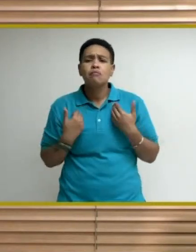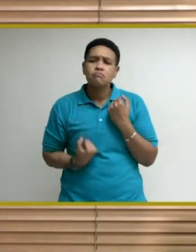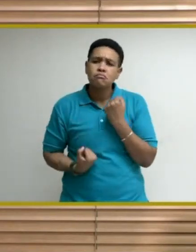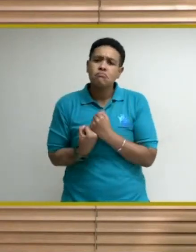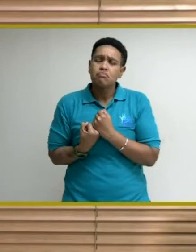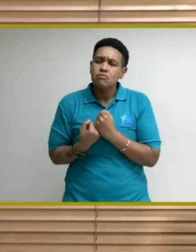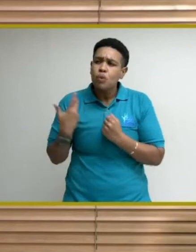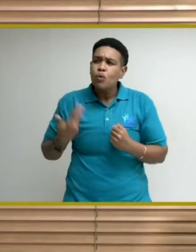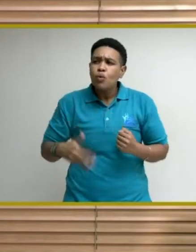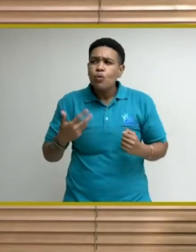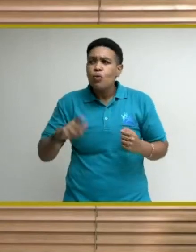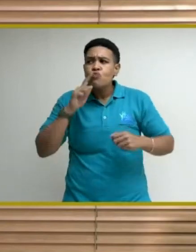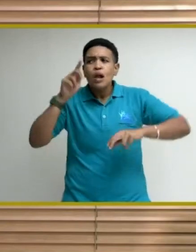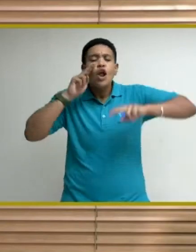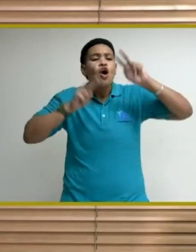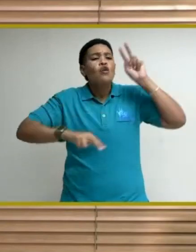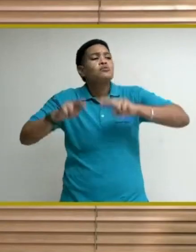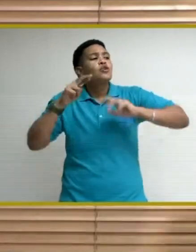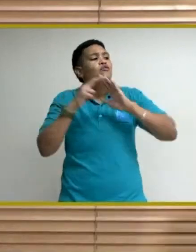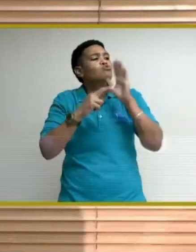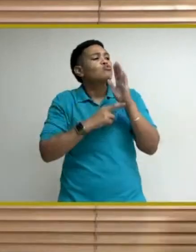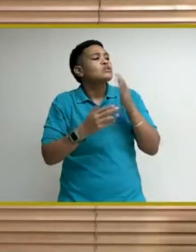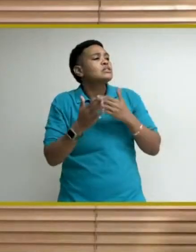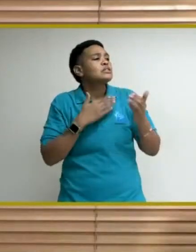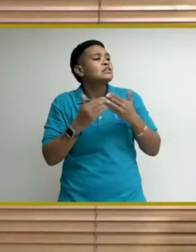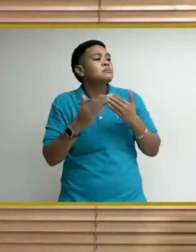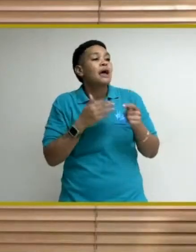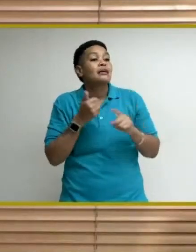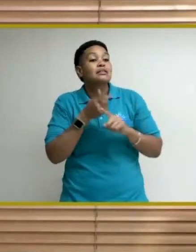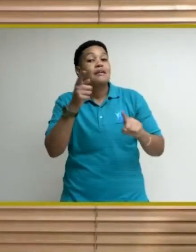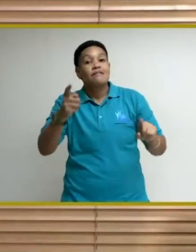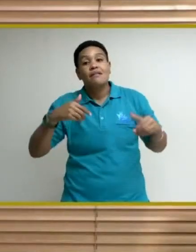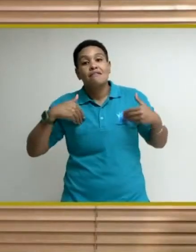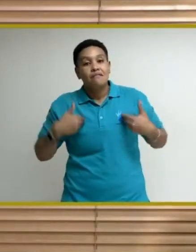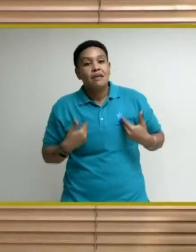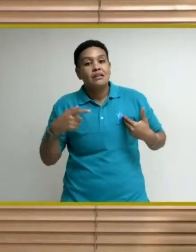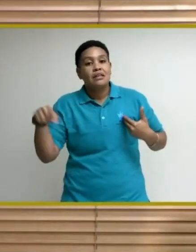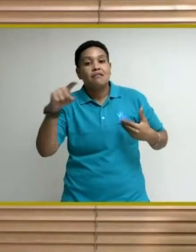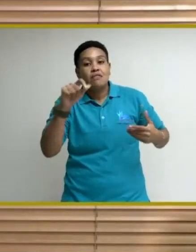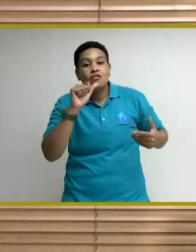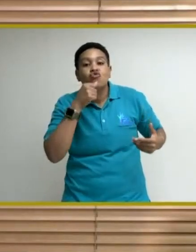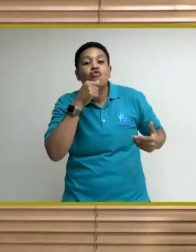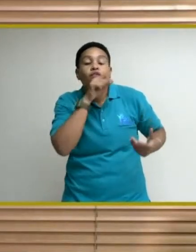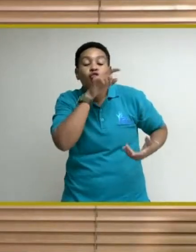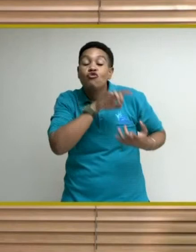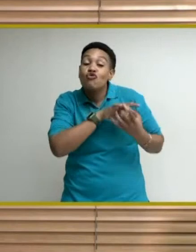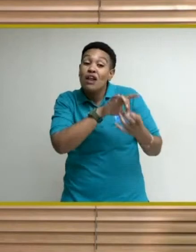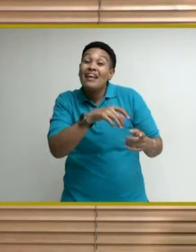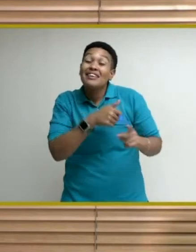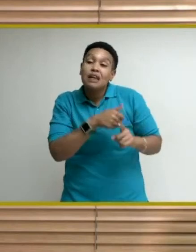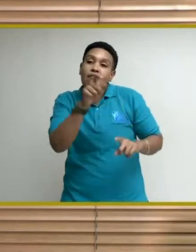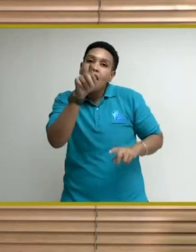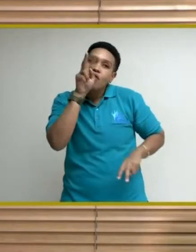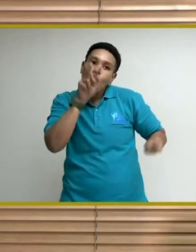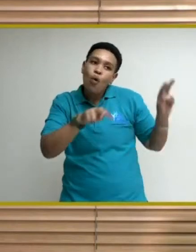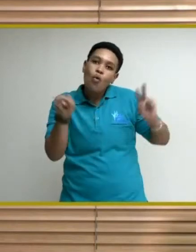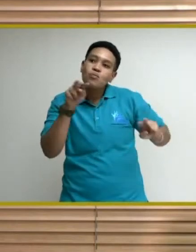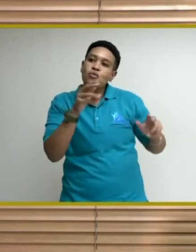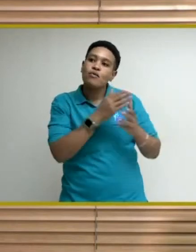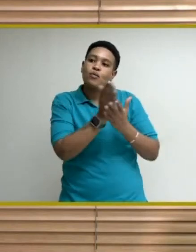at observing the protocols, despite the fatigue that they are suffering in terms of having to observe